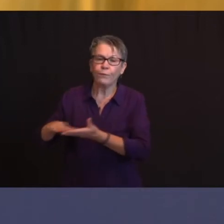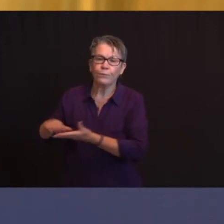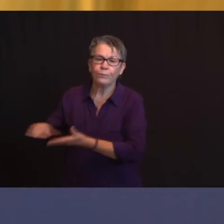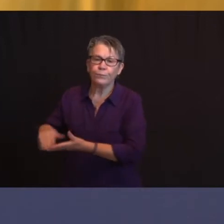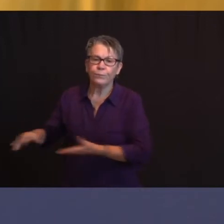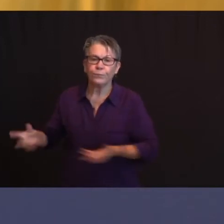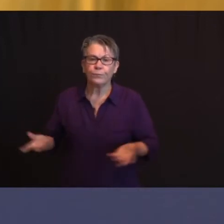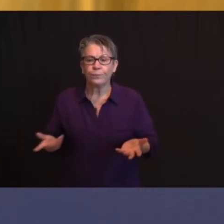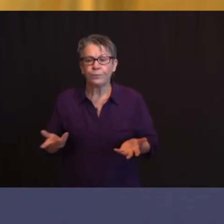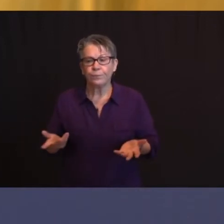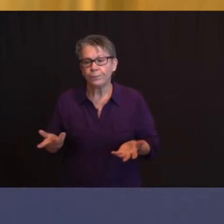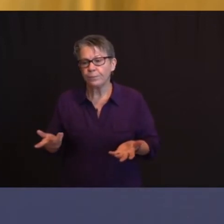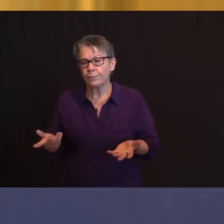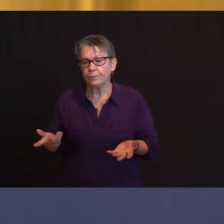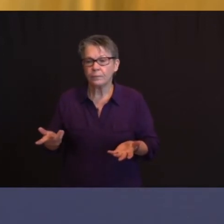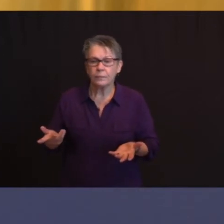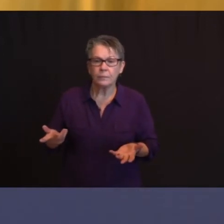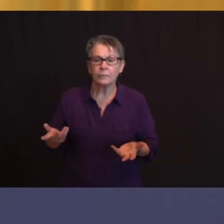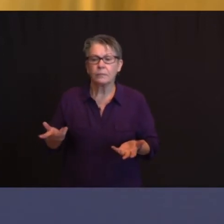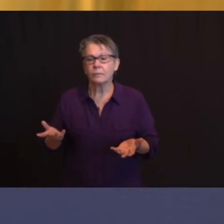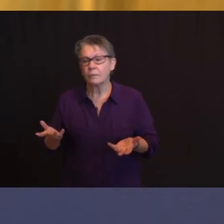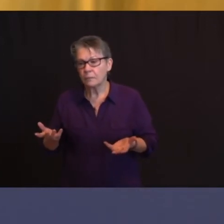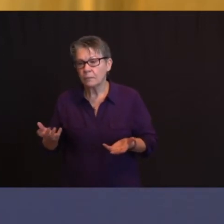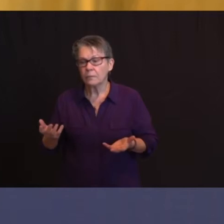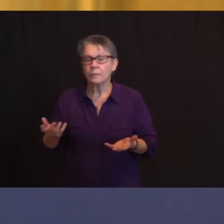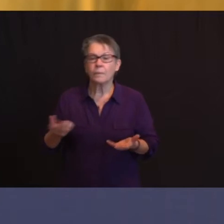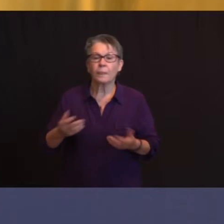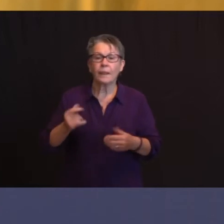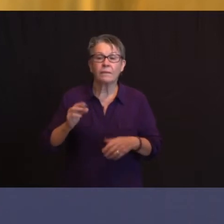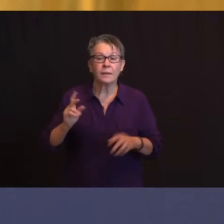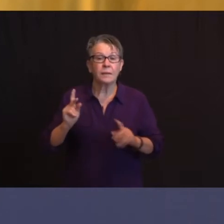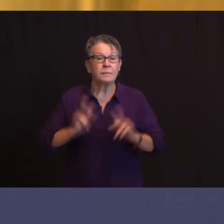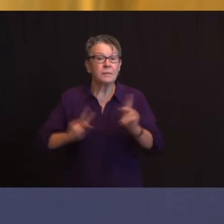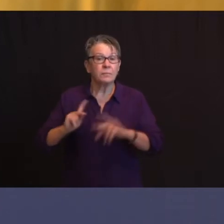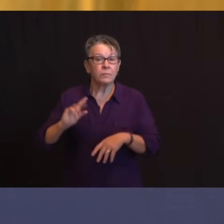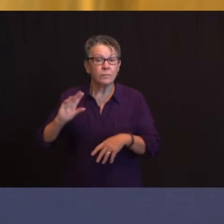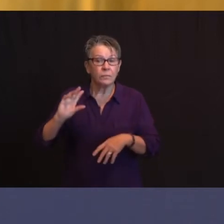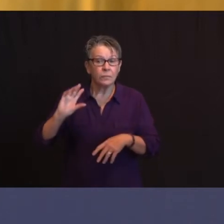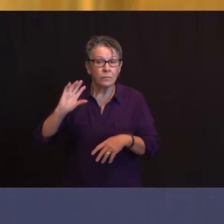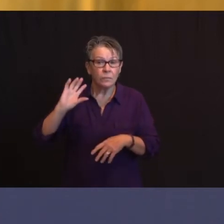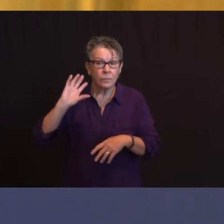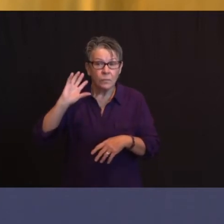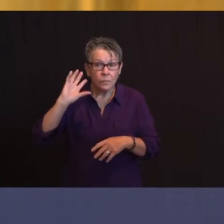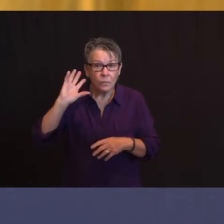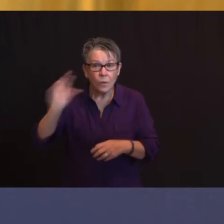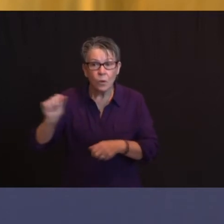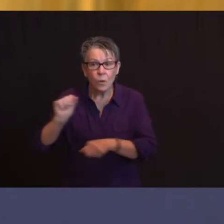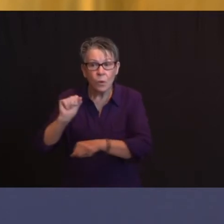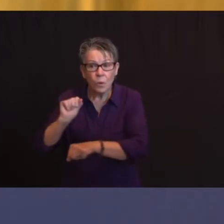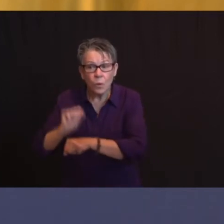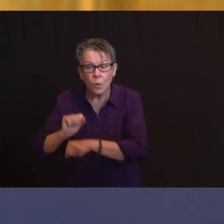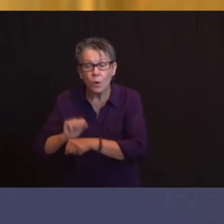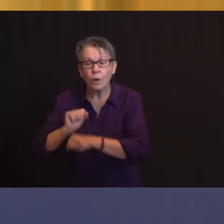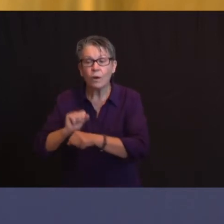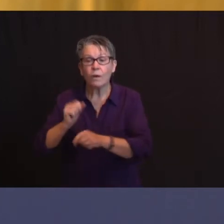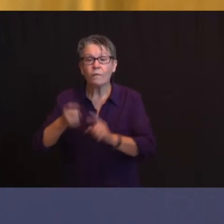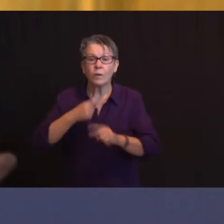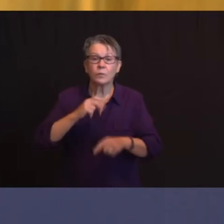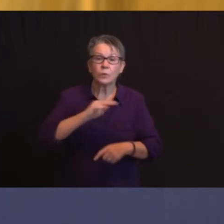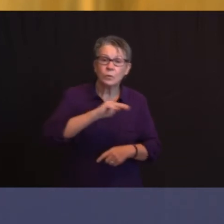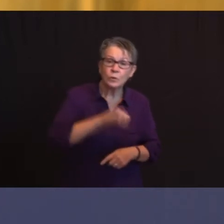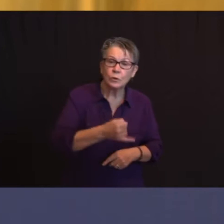are going to work, they're probably crossing a river from a place like New Jersey. And we've seen that in home